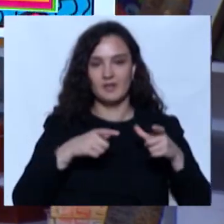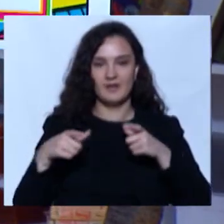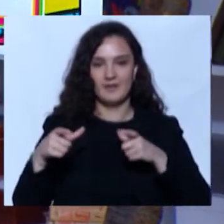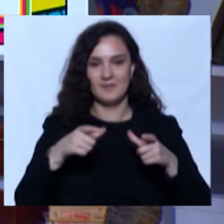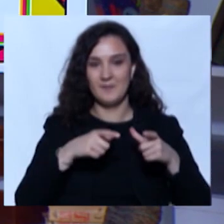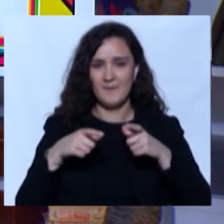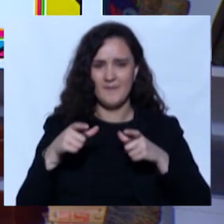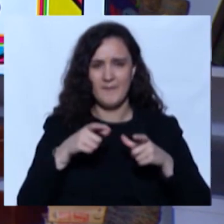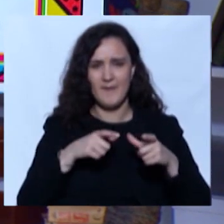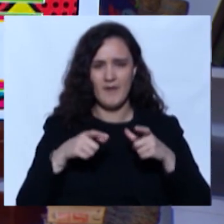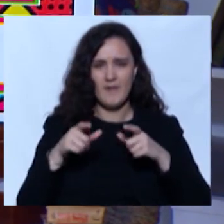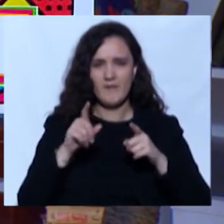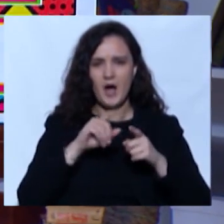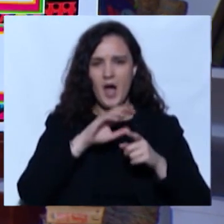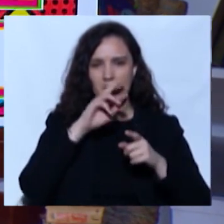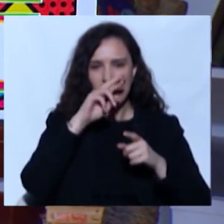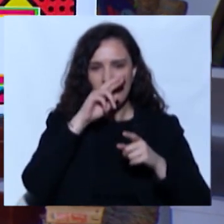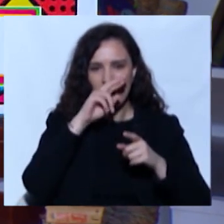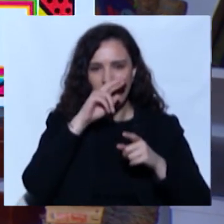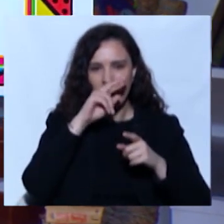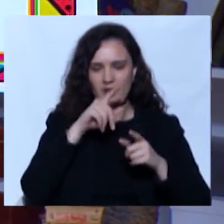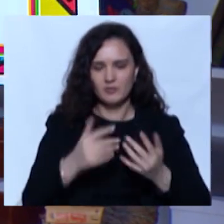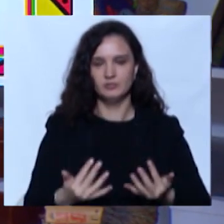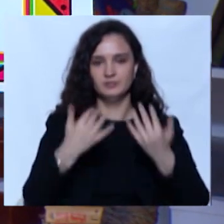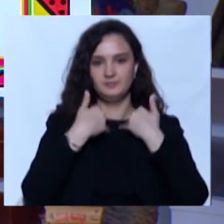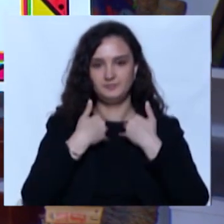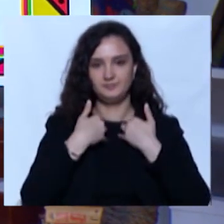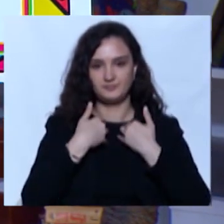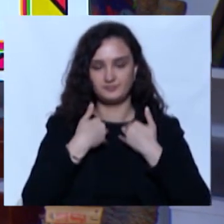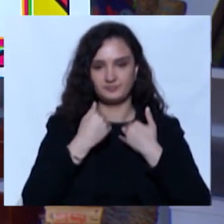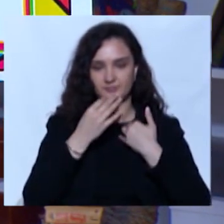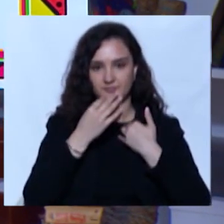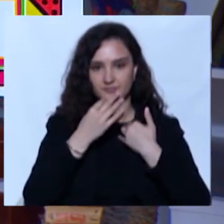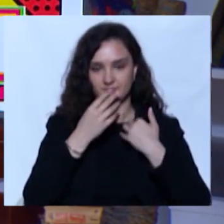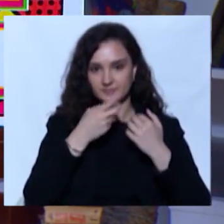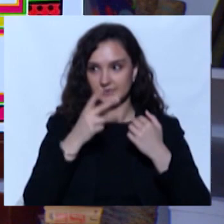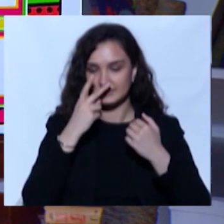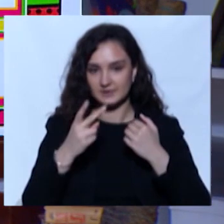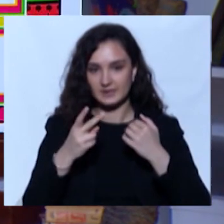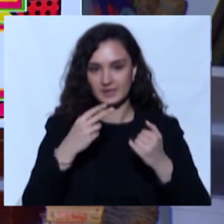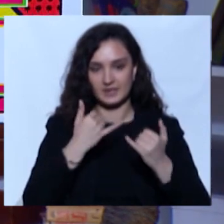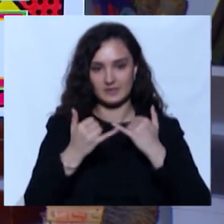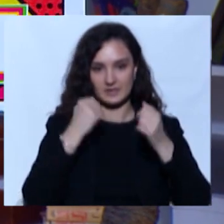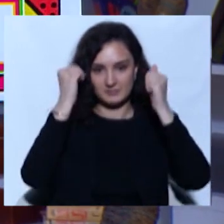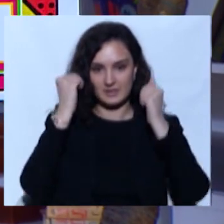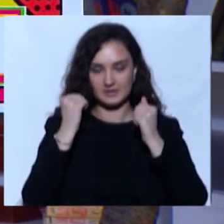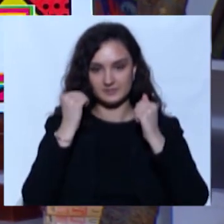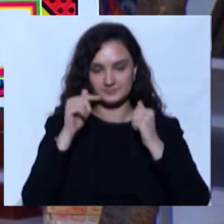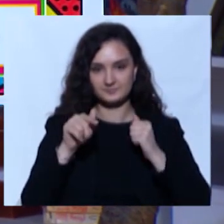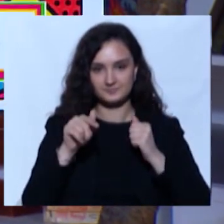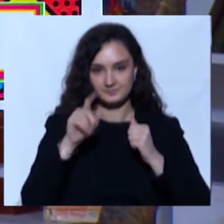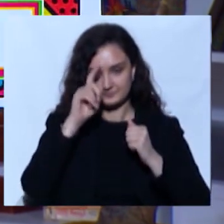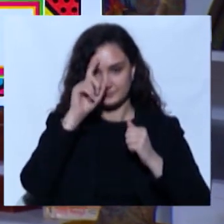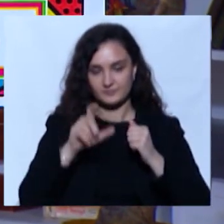Splash! Now George was all wet. When he got out, he saw his friend with the yellow hat. The man